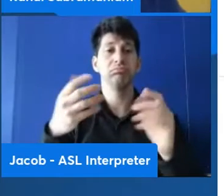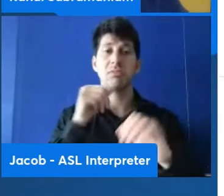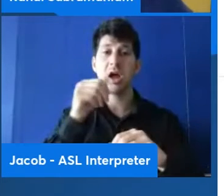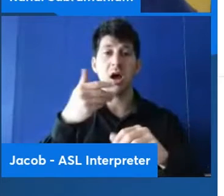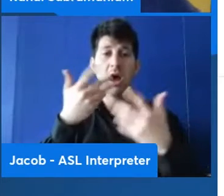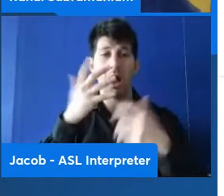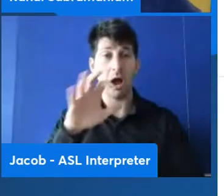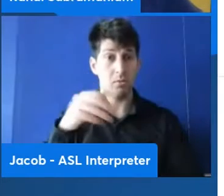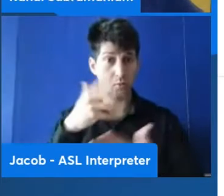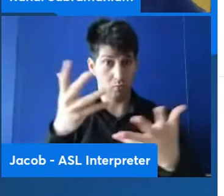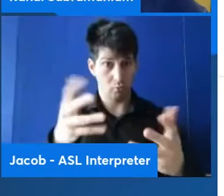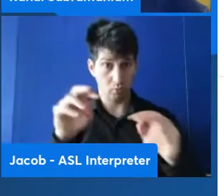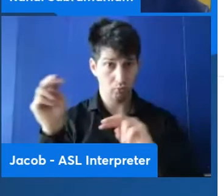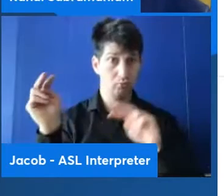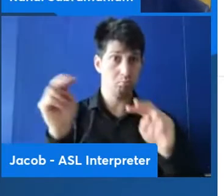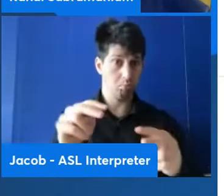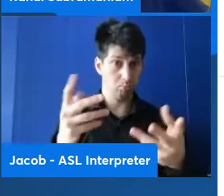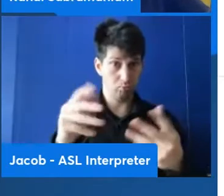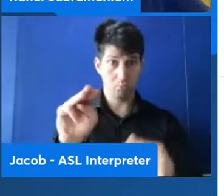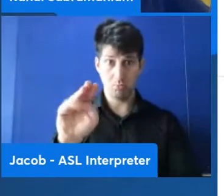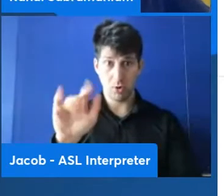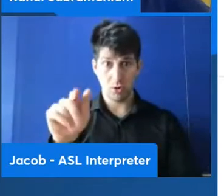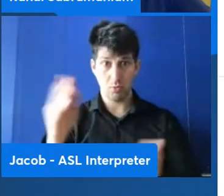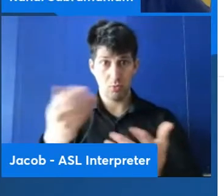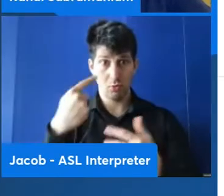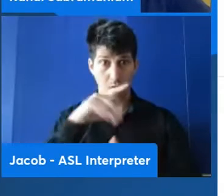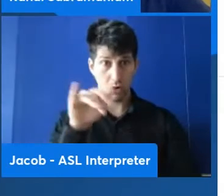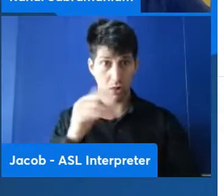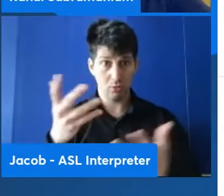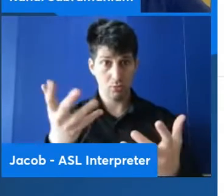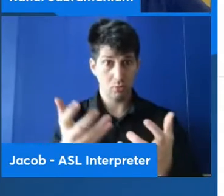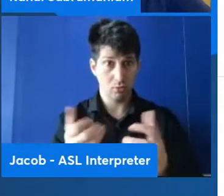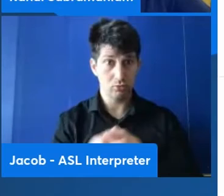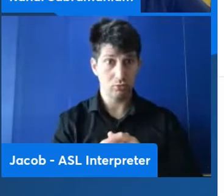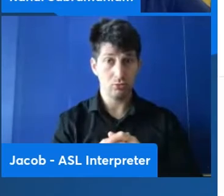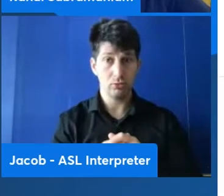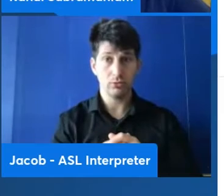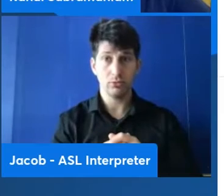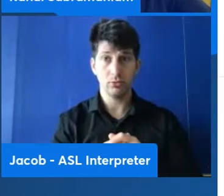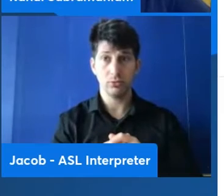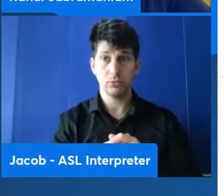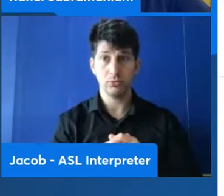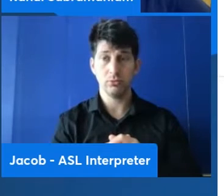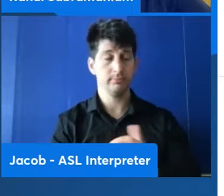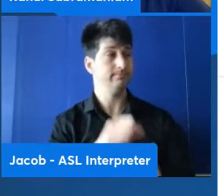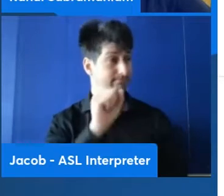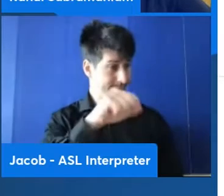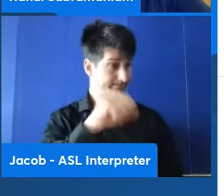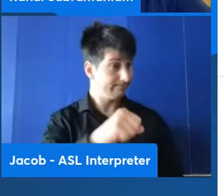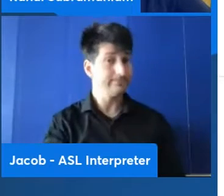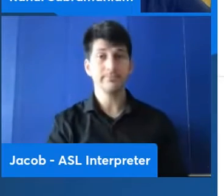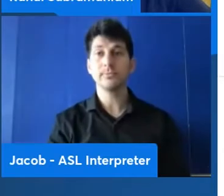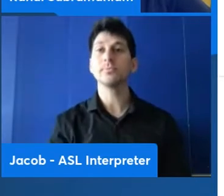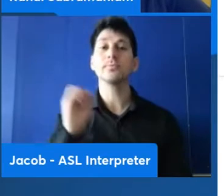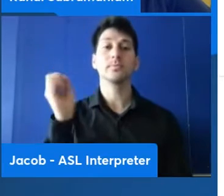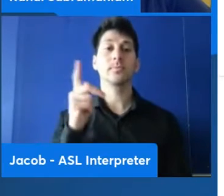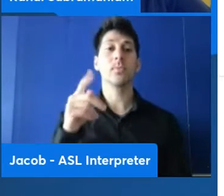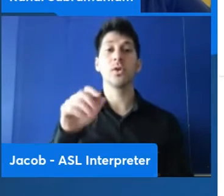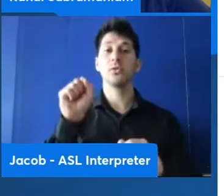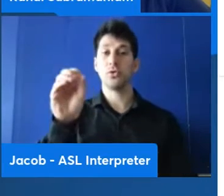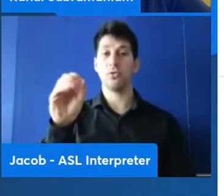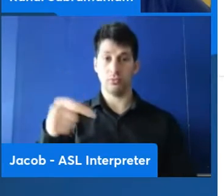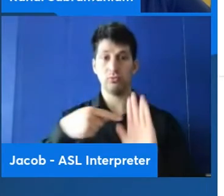we just have a quick look at what the Milan looks like, just for a visual impact? Absolutely. All right. So this is